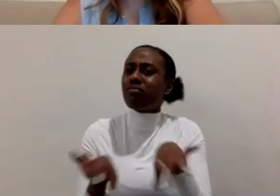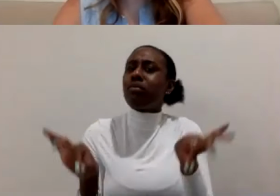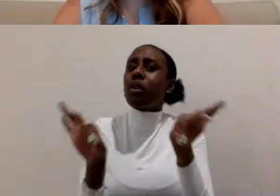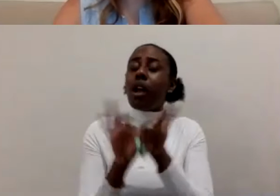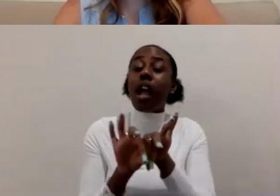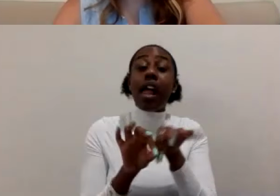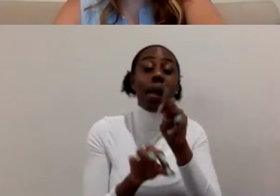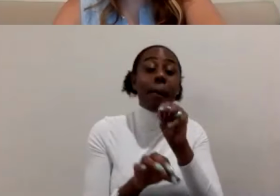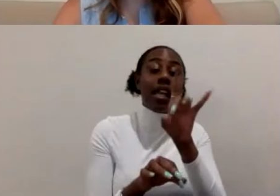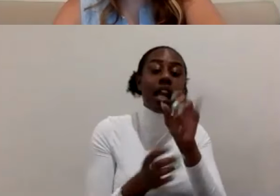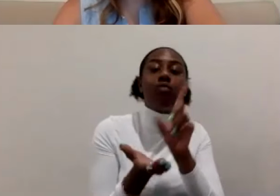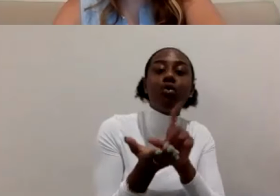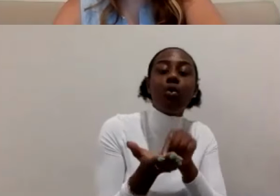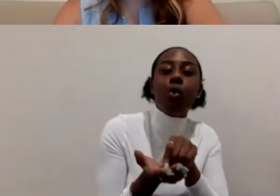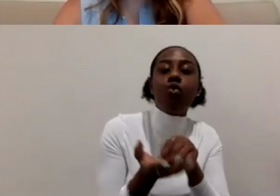be afraid of